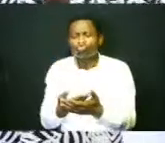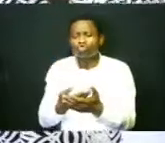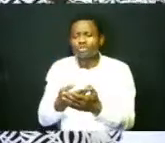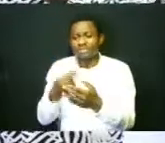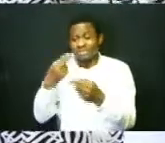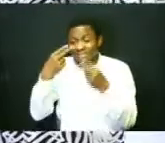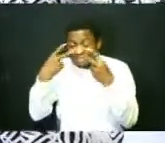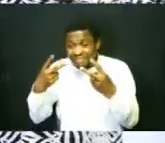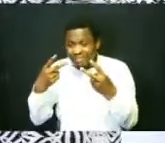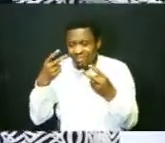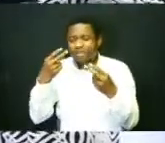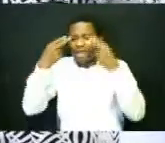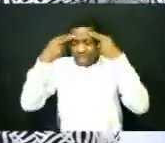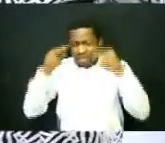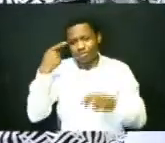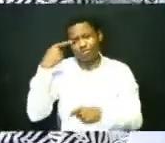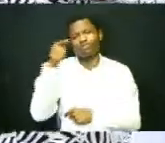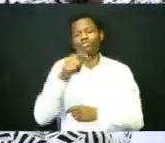coming.